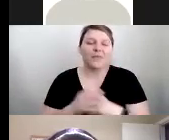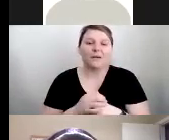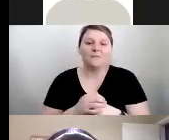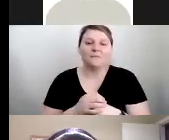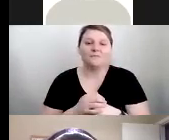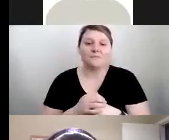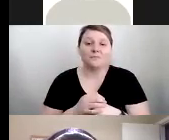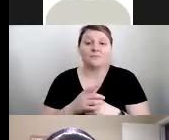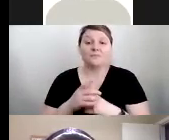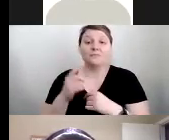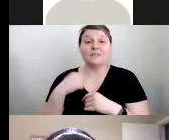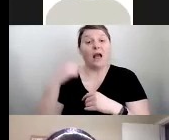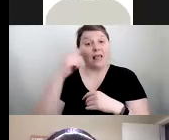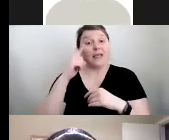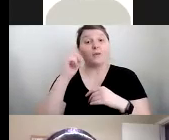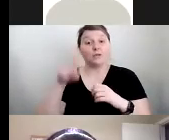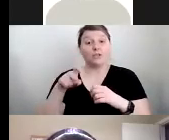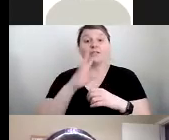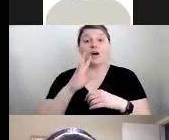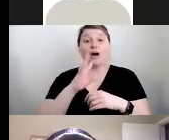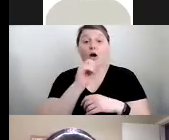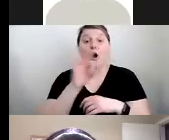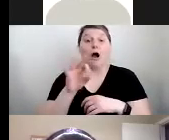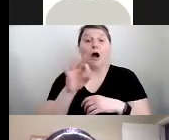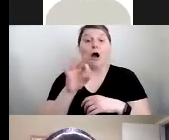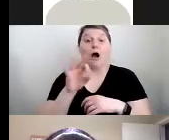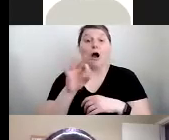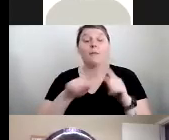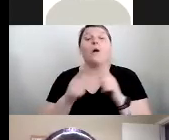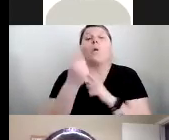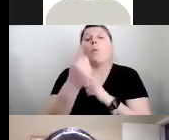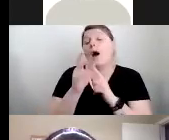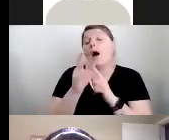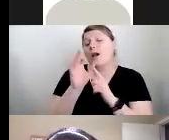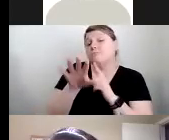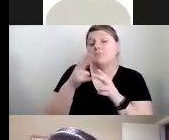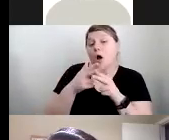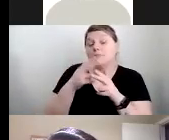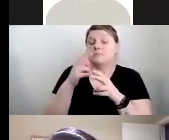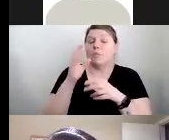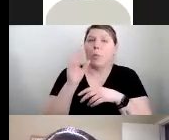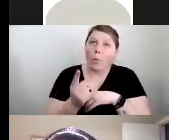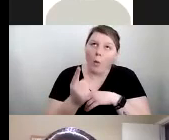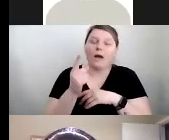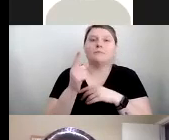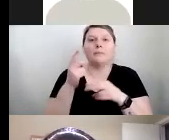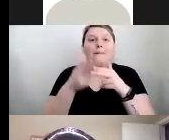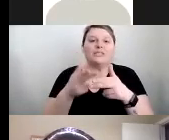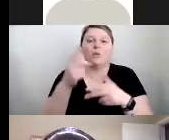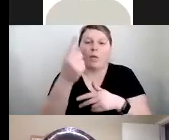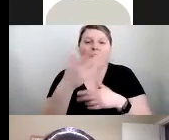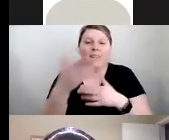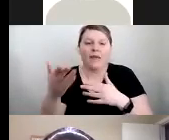Well, Kimberly, so I think we should talk offline, but I'll share at least one option with you right now because I think it's an option for anybody in this